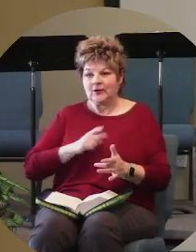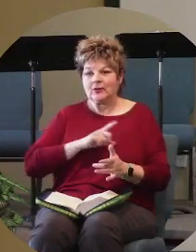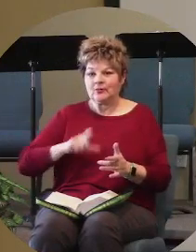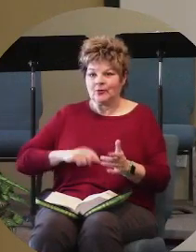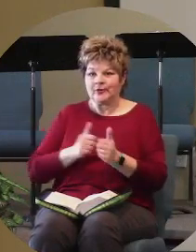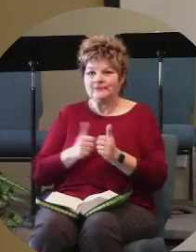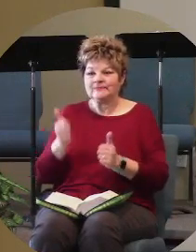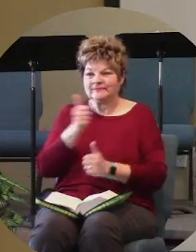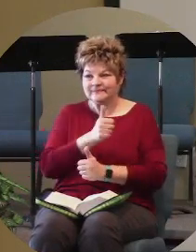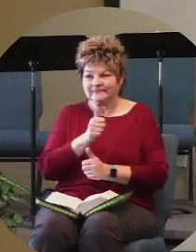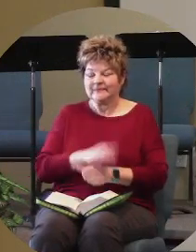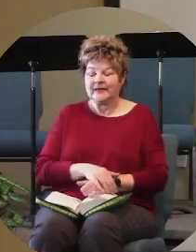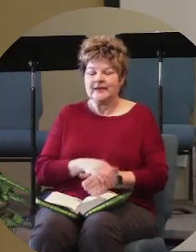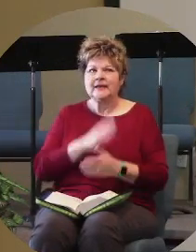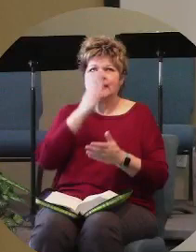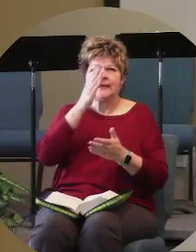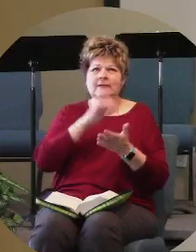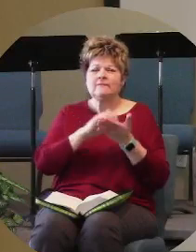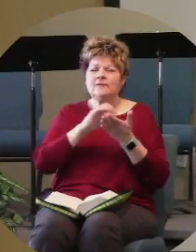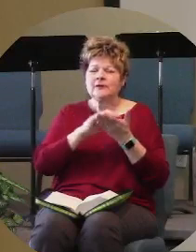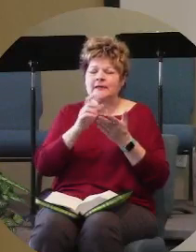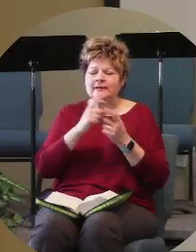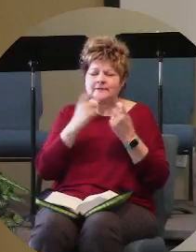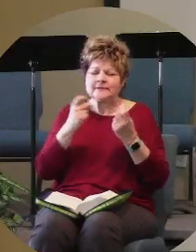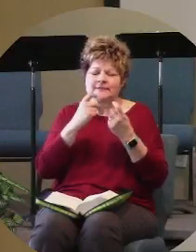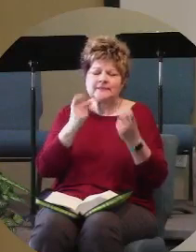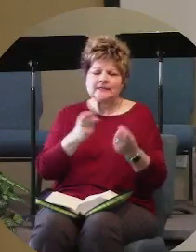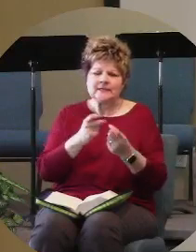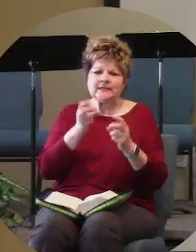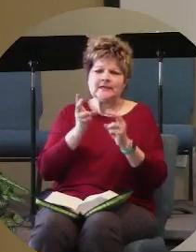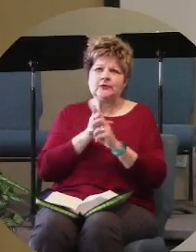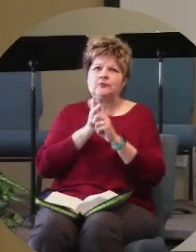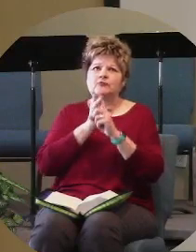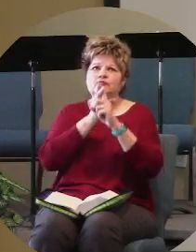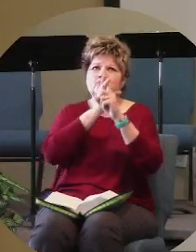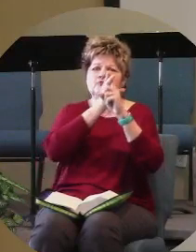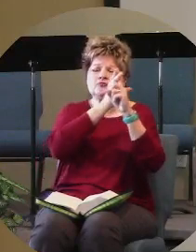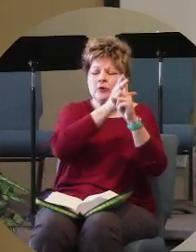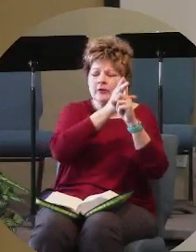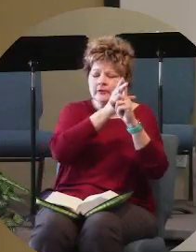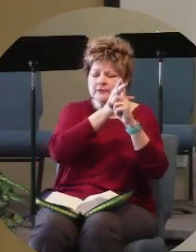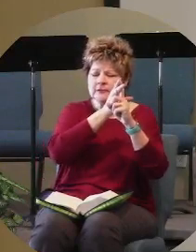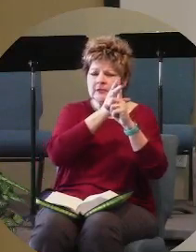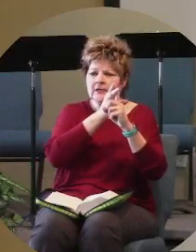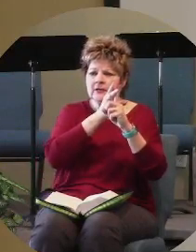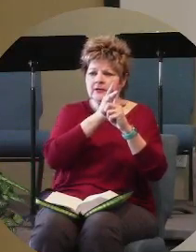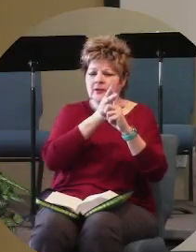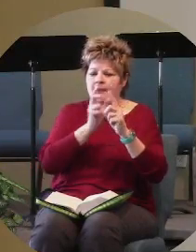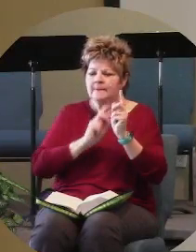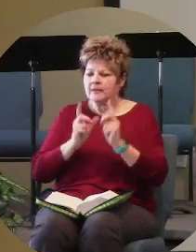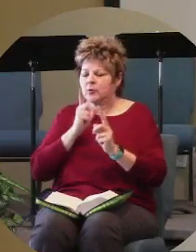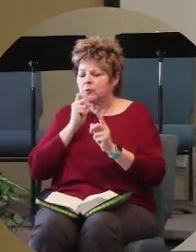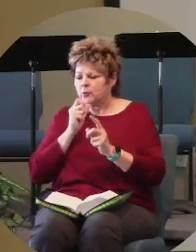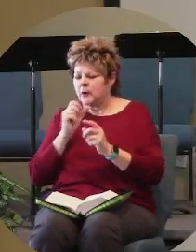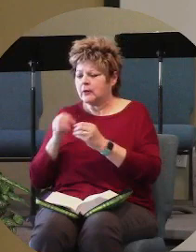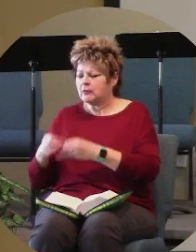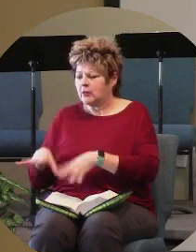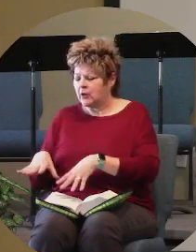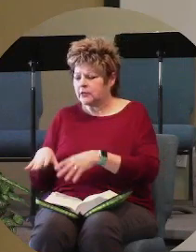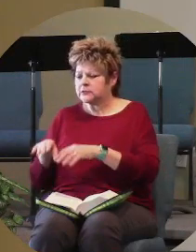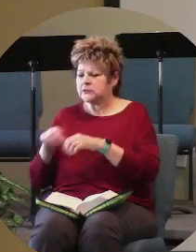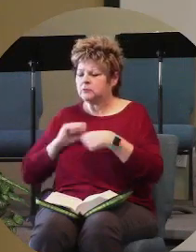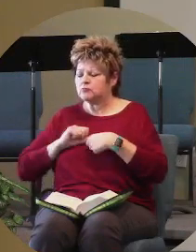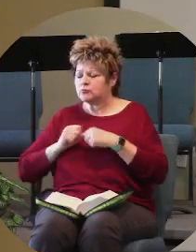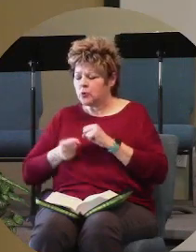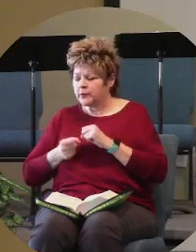That he forgives sin. He draws that which is those who are lost and broken. And he says, I